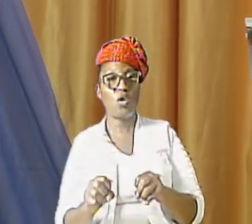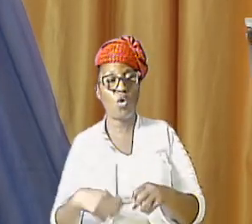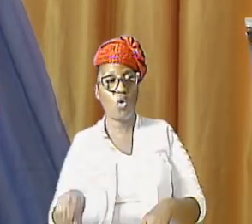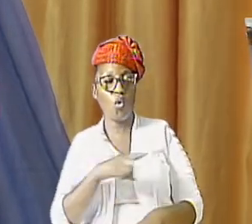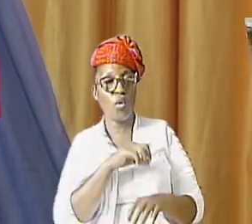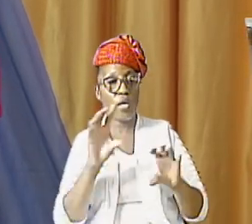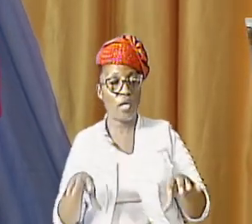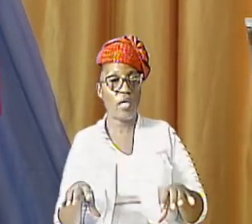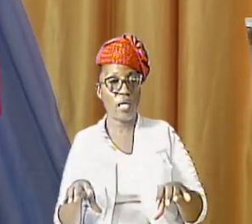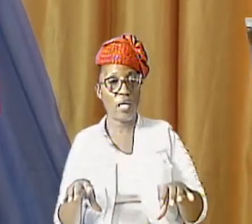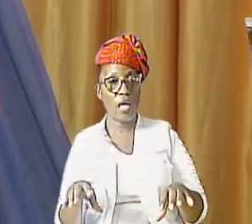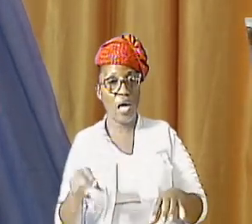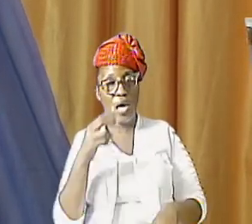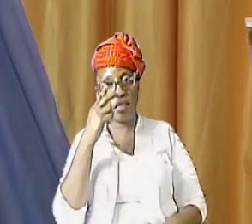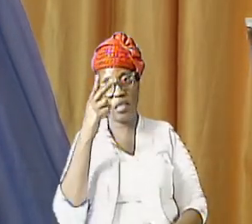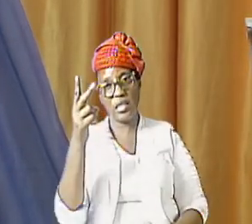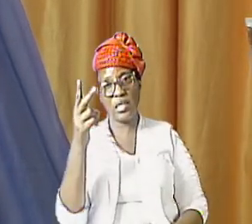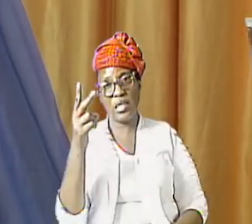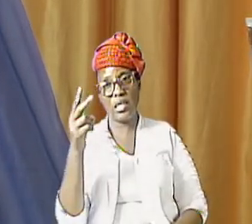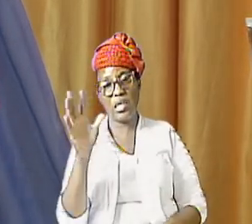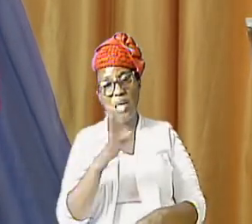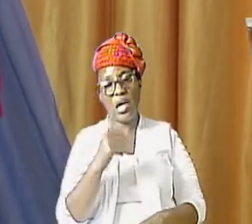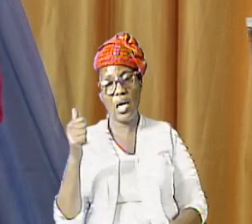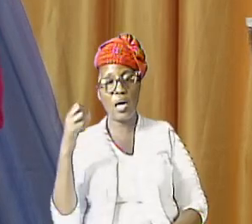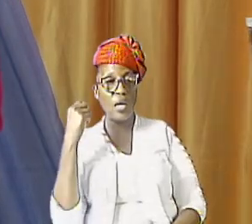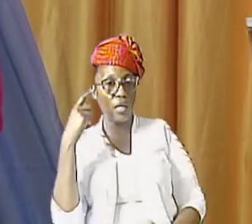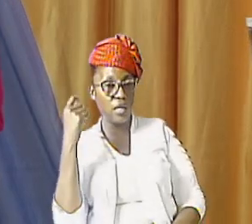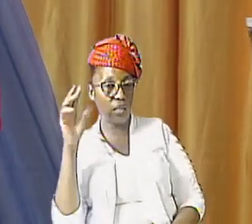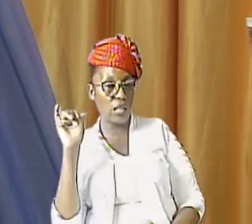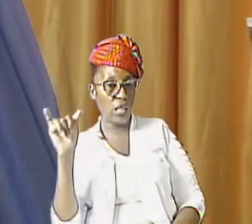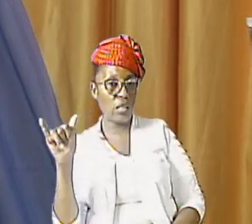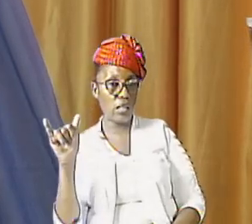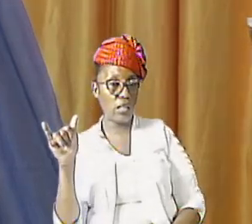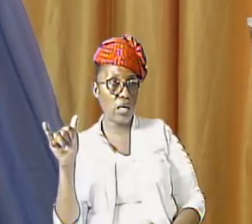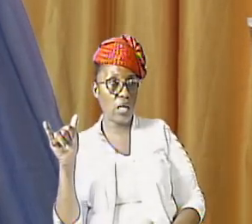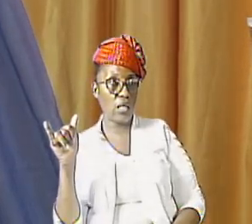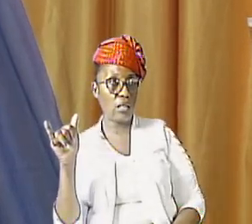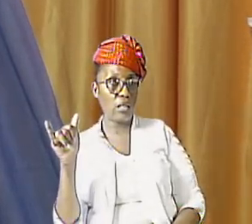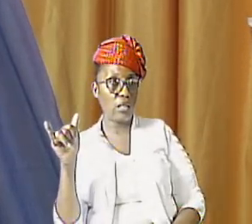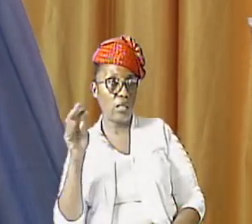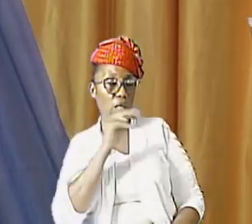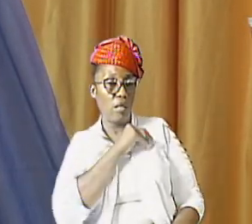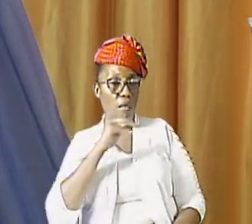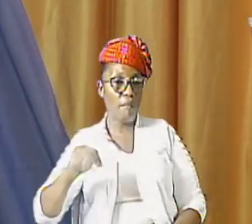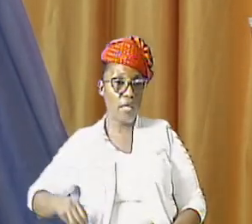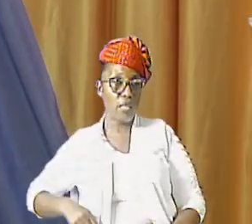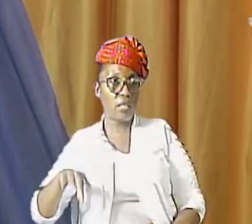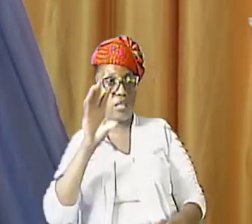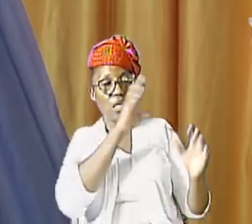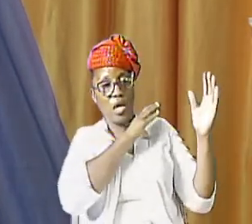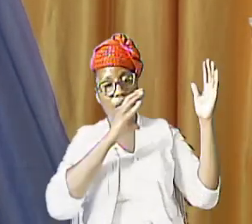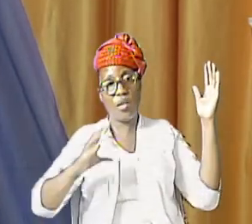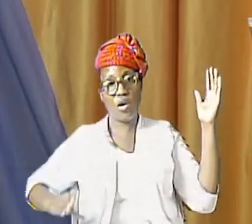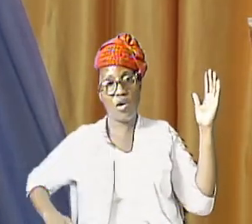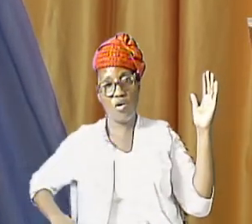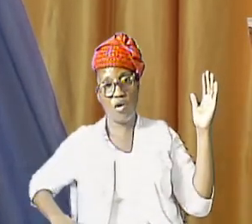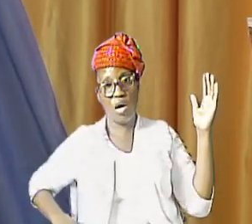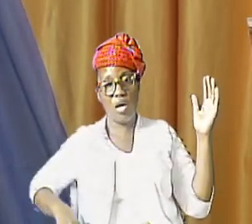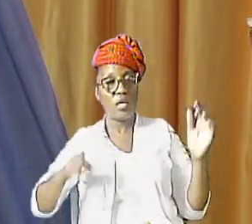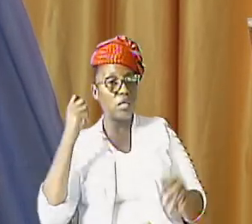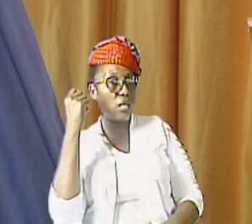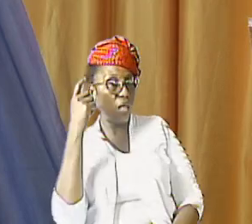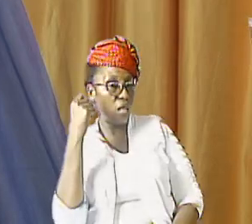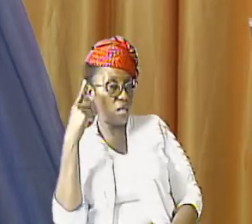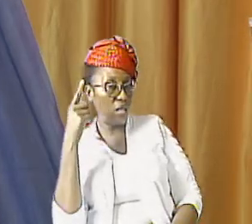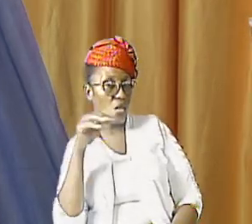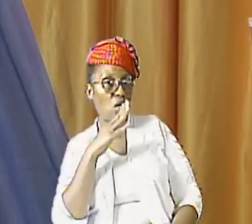can definitely see and understand that the Messiah, the Christ, whom the Jews